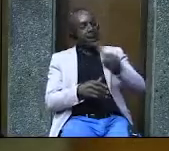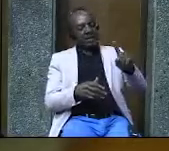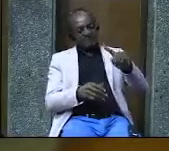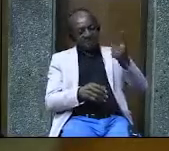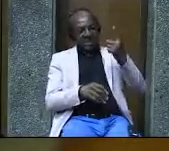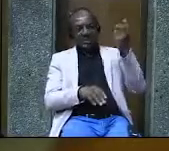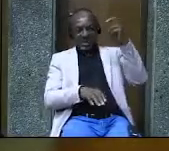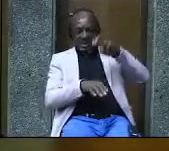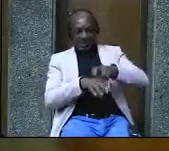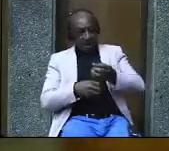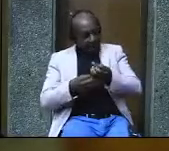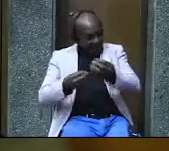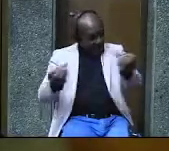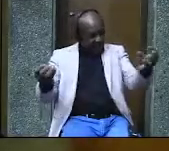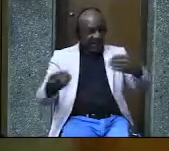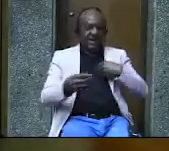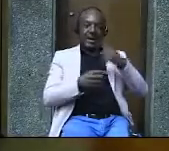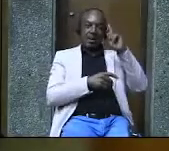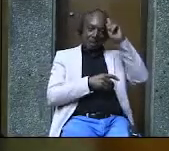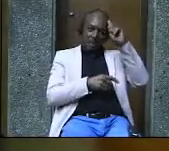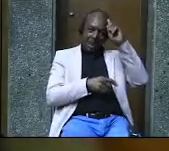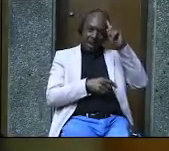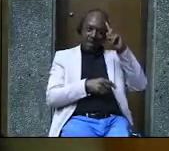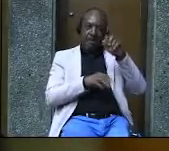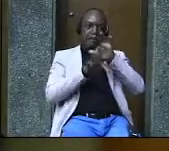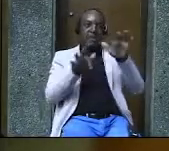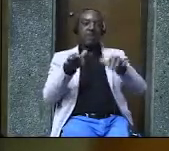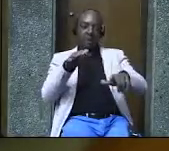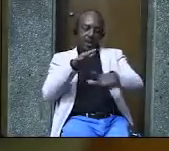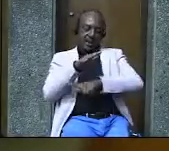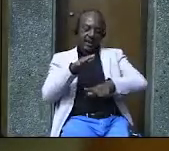chekwa nto makwa kamera ata seri lende aro.